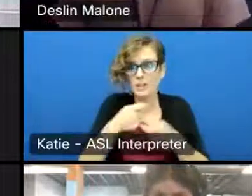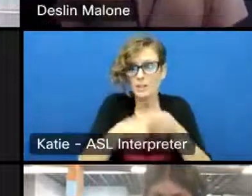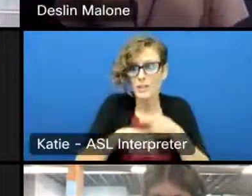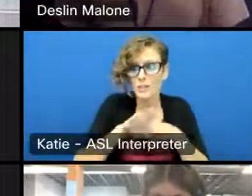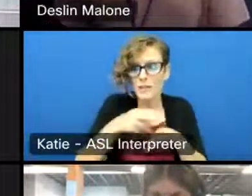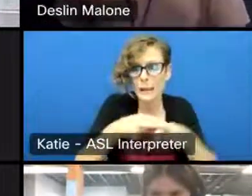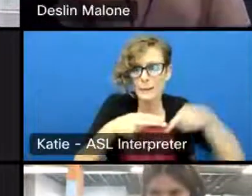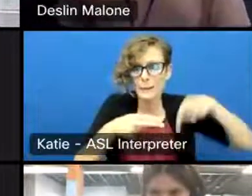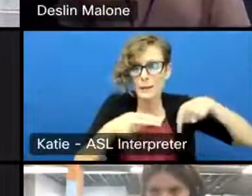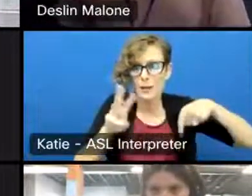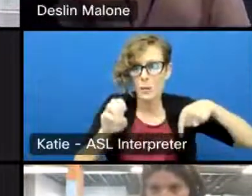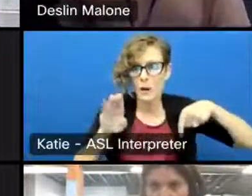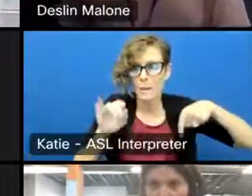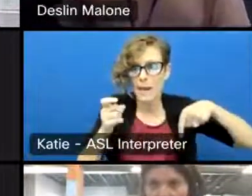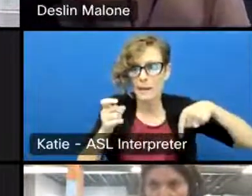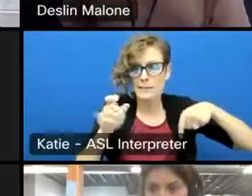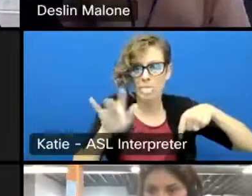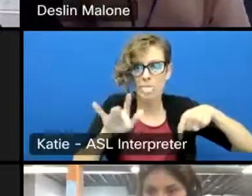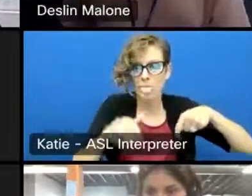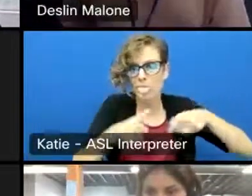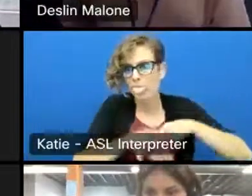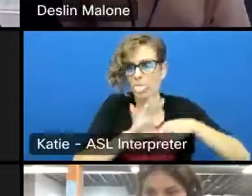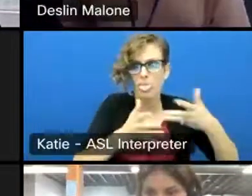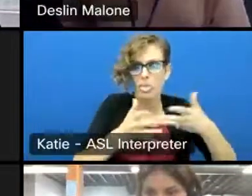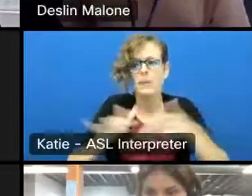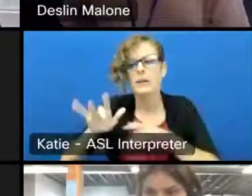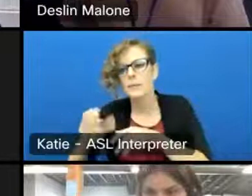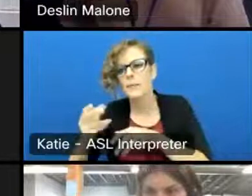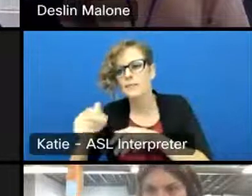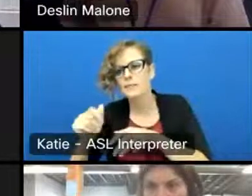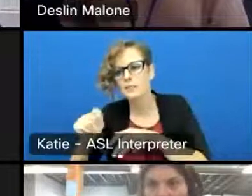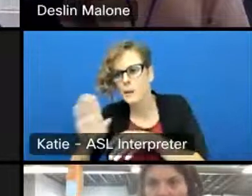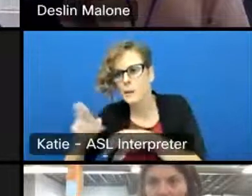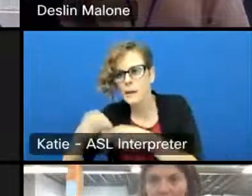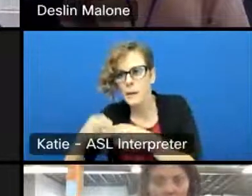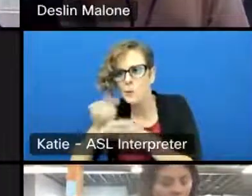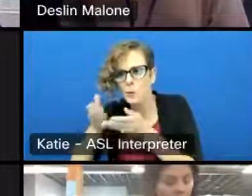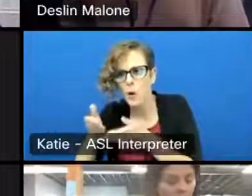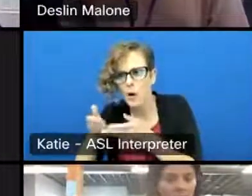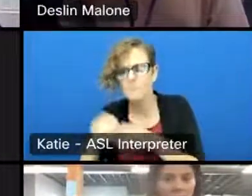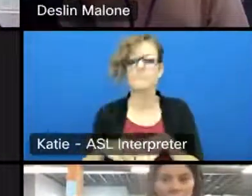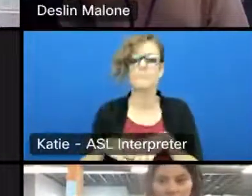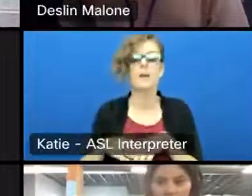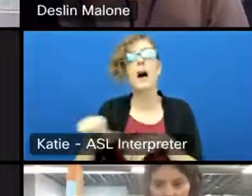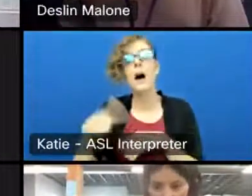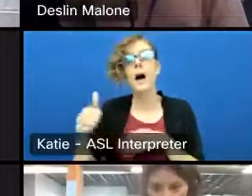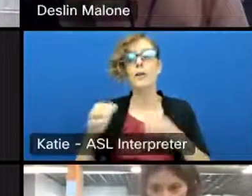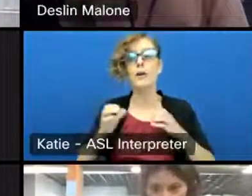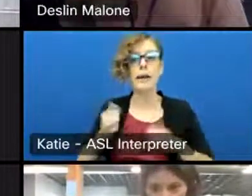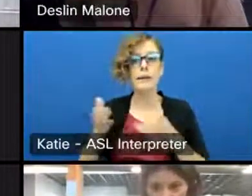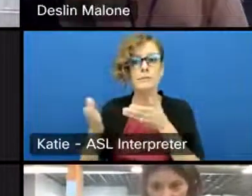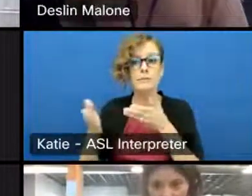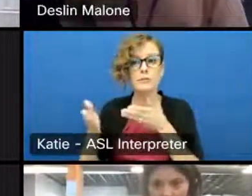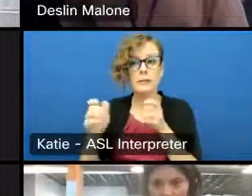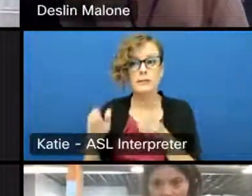if you're a regional center staff at all, please do that. And we also have client services manager that's joined us as well. So good morning, Christina,